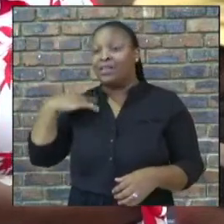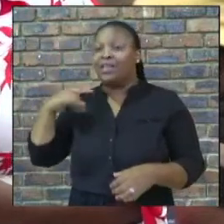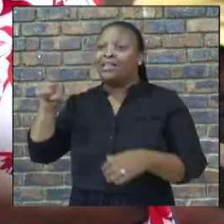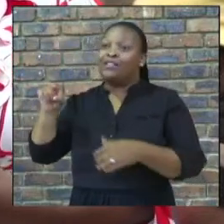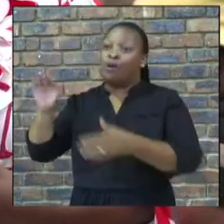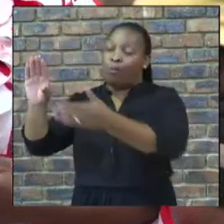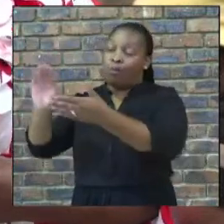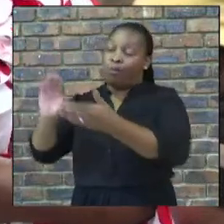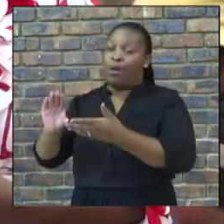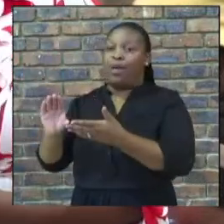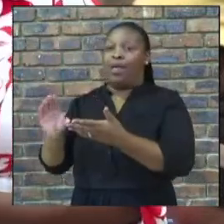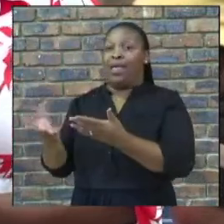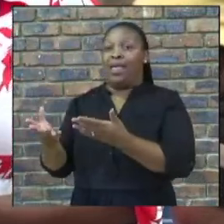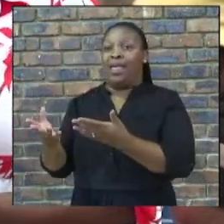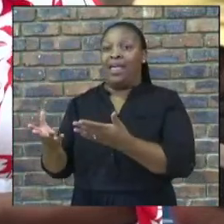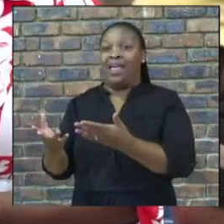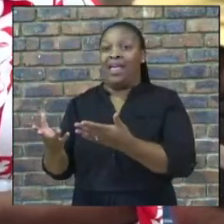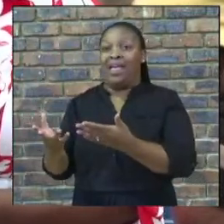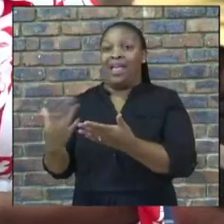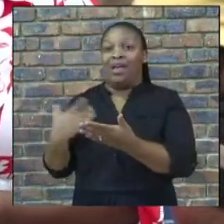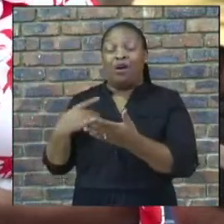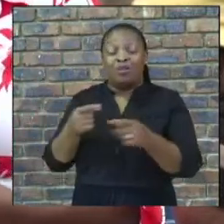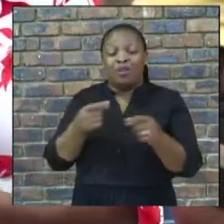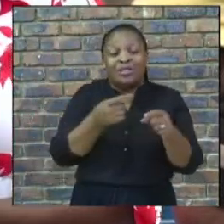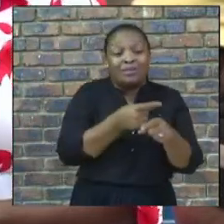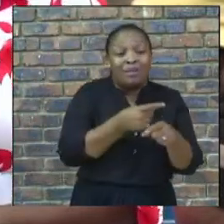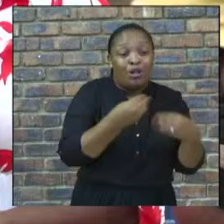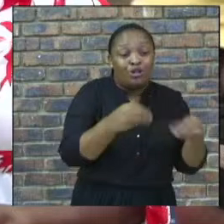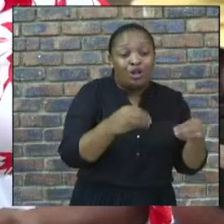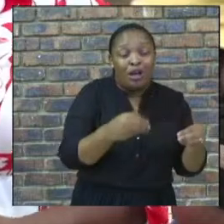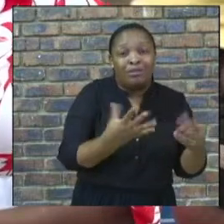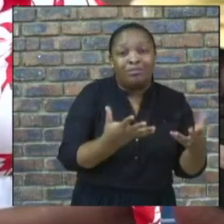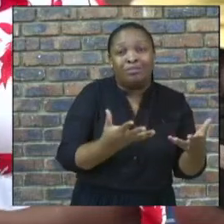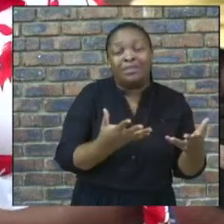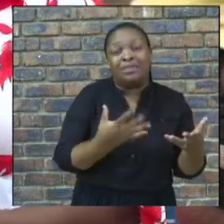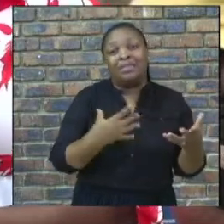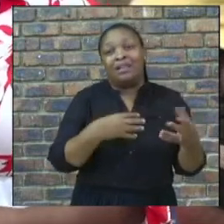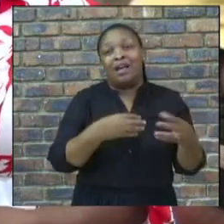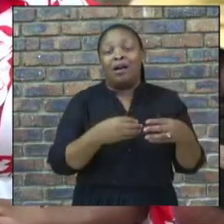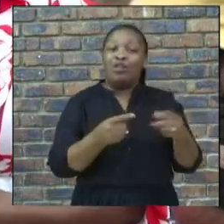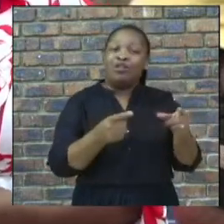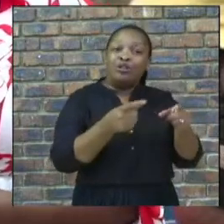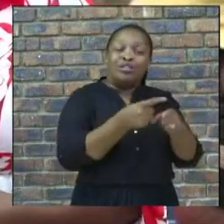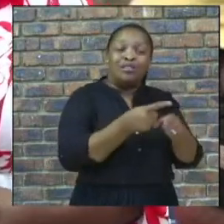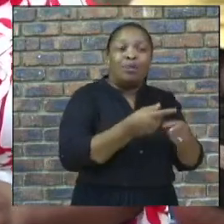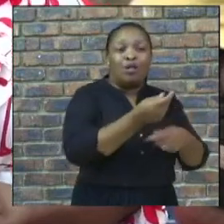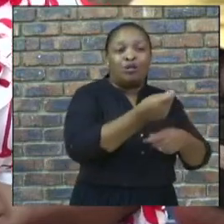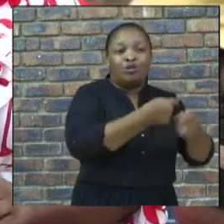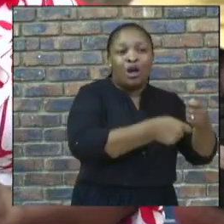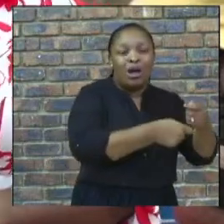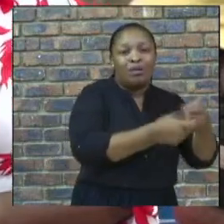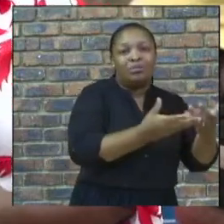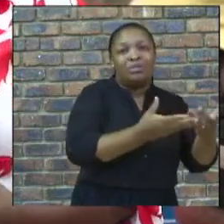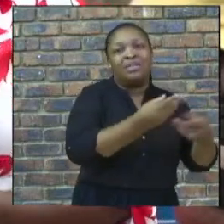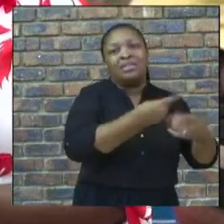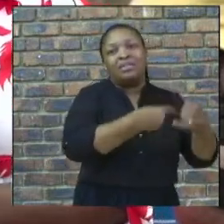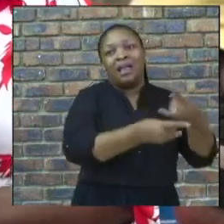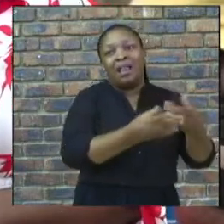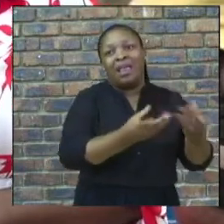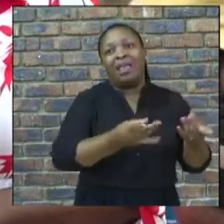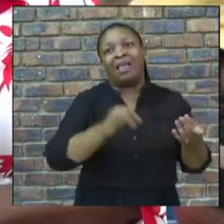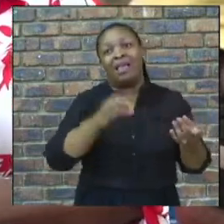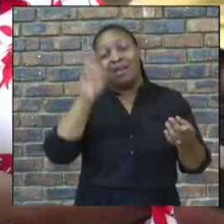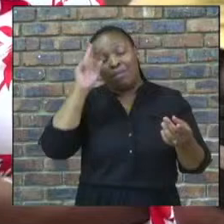feta di-opportunity tse di ngata or bo di-spaza shopo tse batho ba kana ba rekisa go iphedisa likhwa